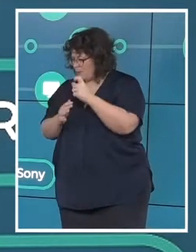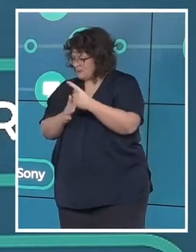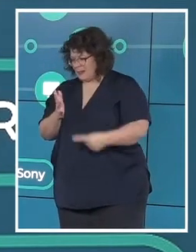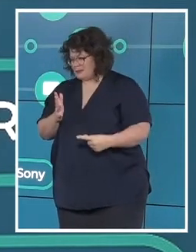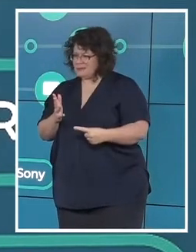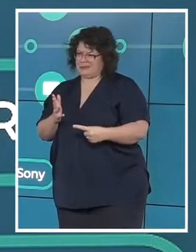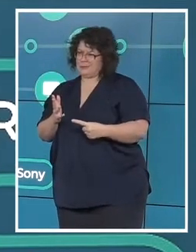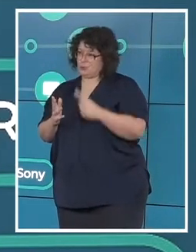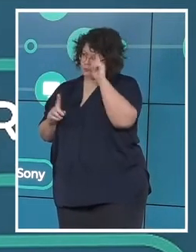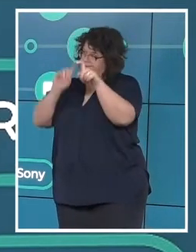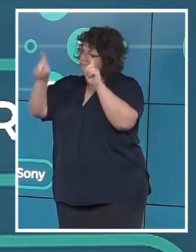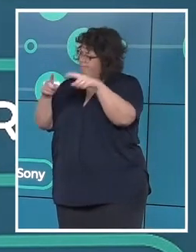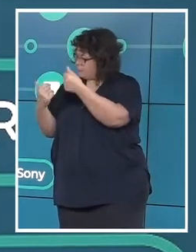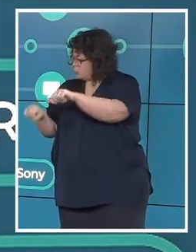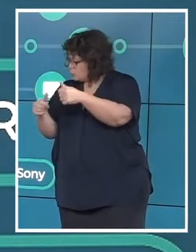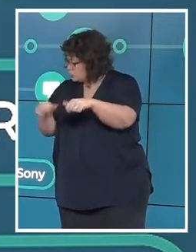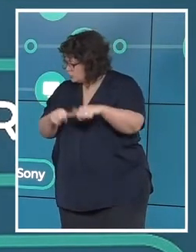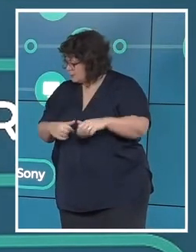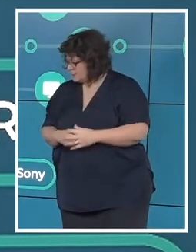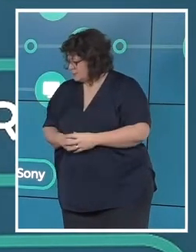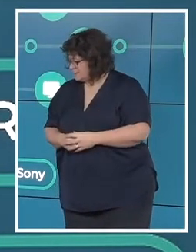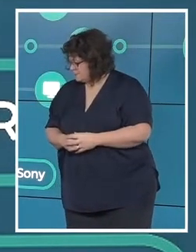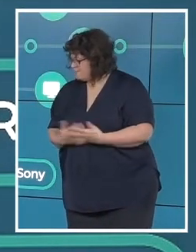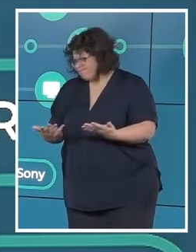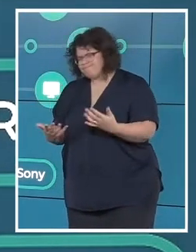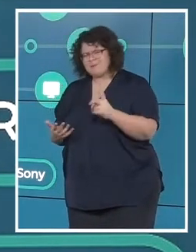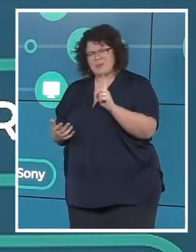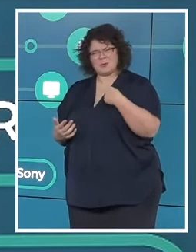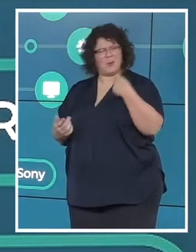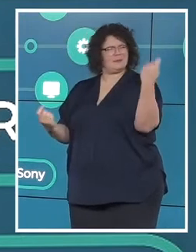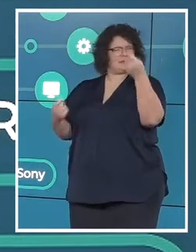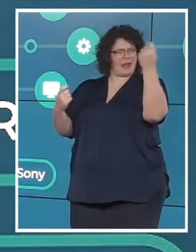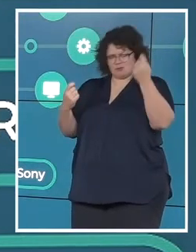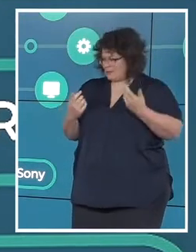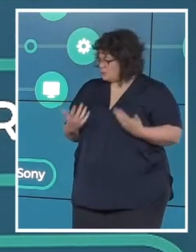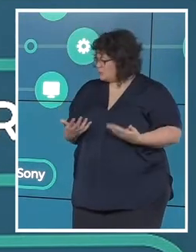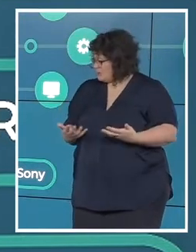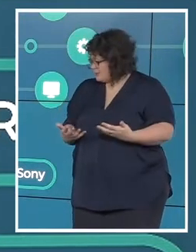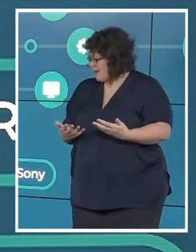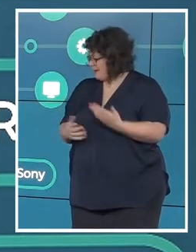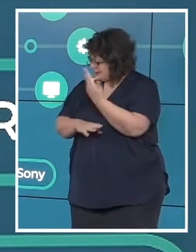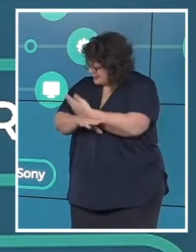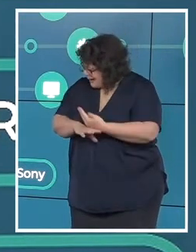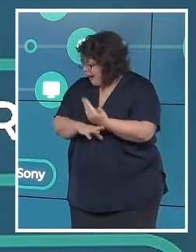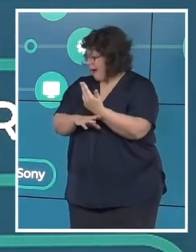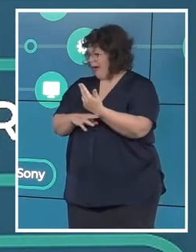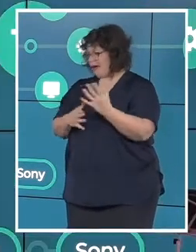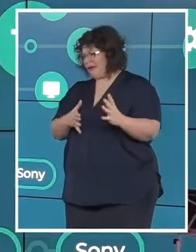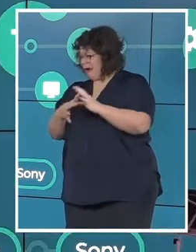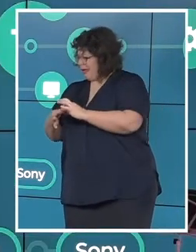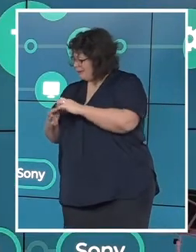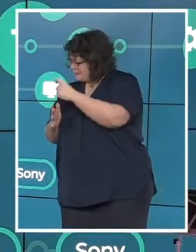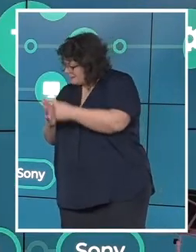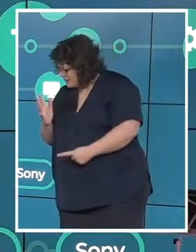design driven by disability and how disability can increase opportunities. So as Paul talks,